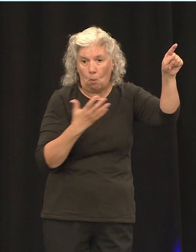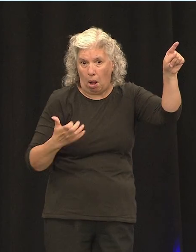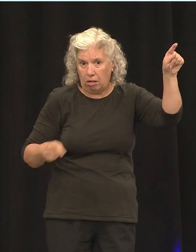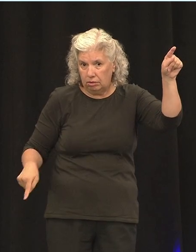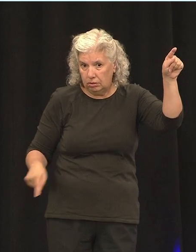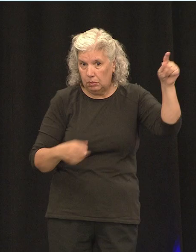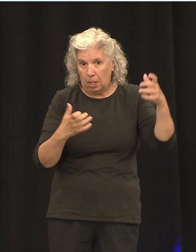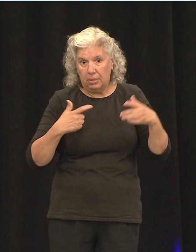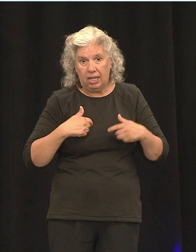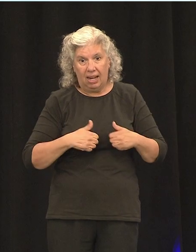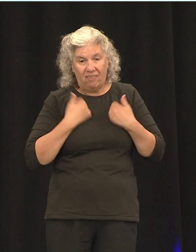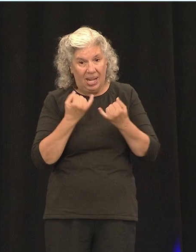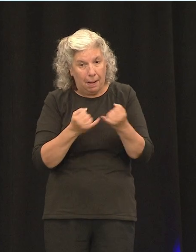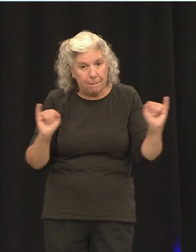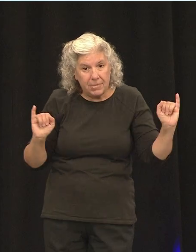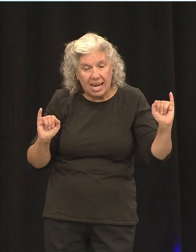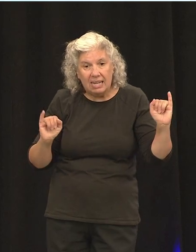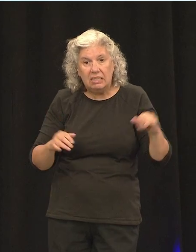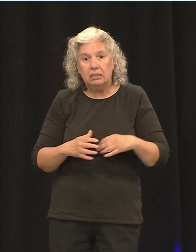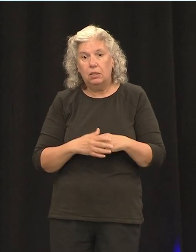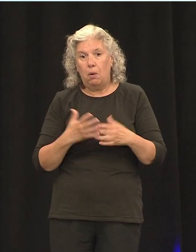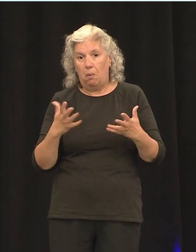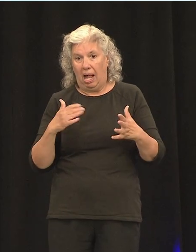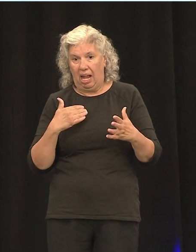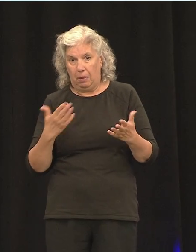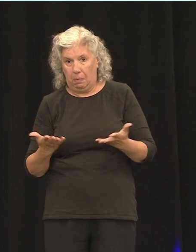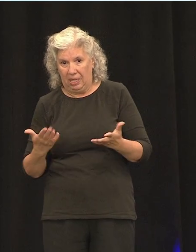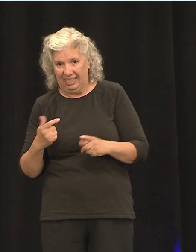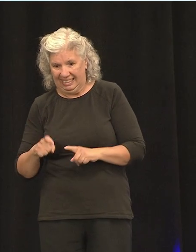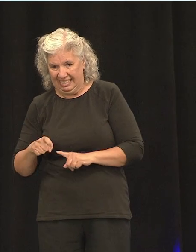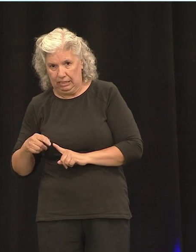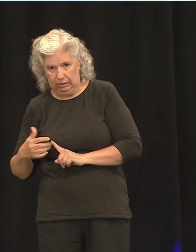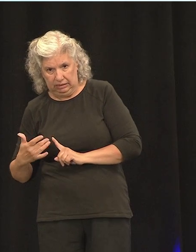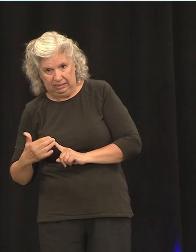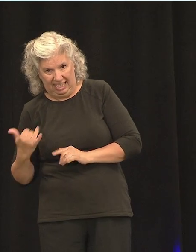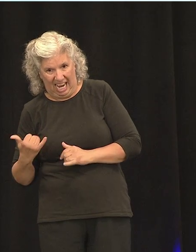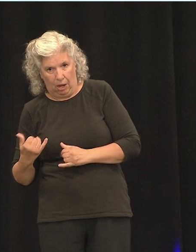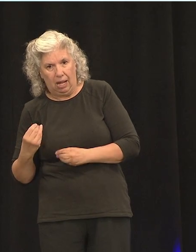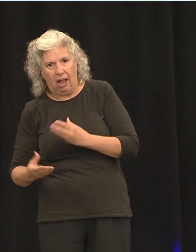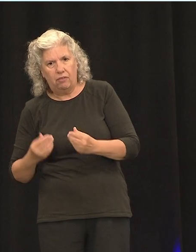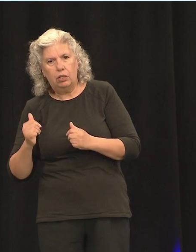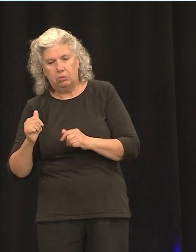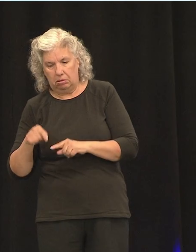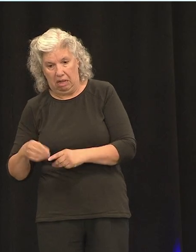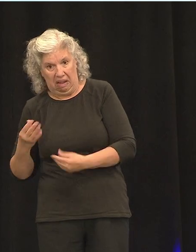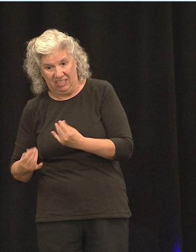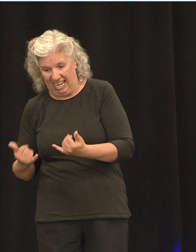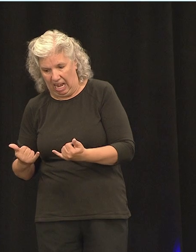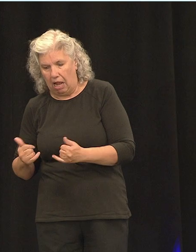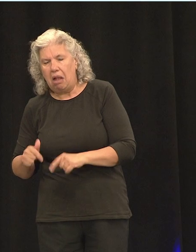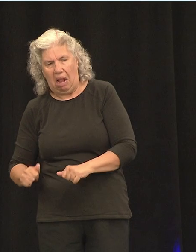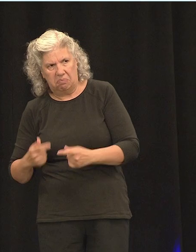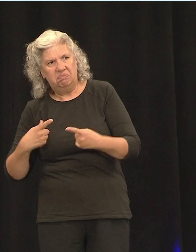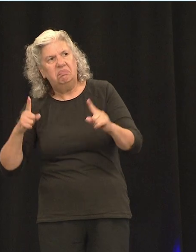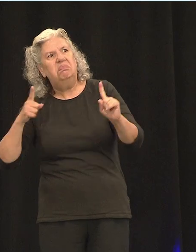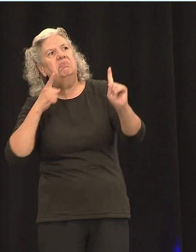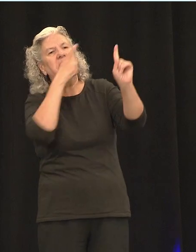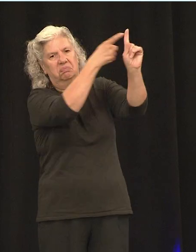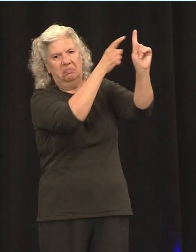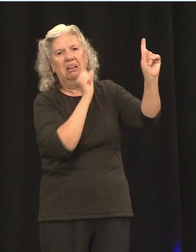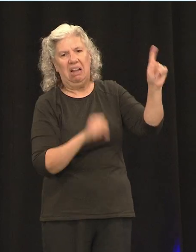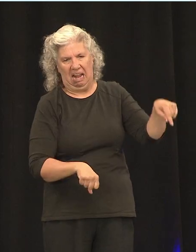from today to there? Because you need to be able to map that back. I remember when my son